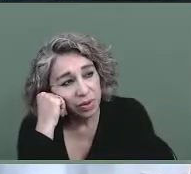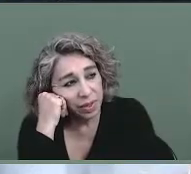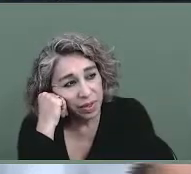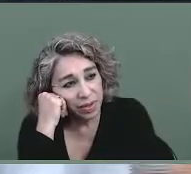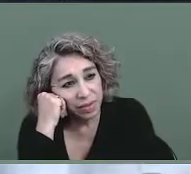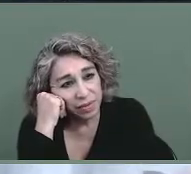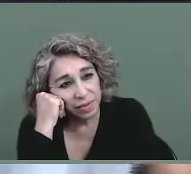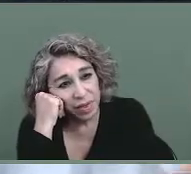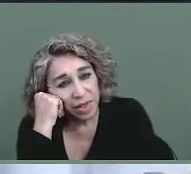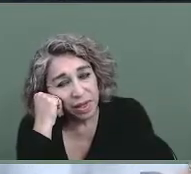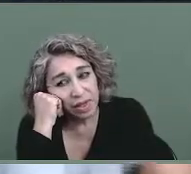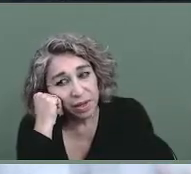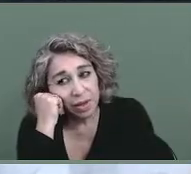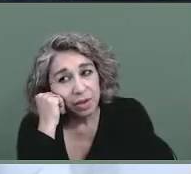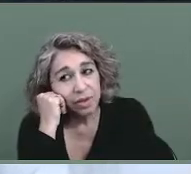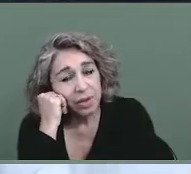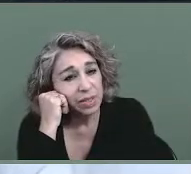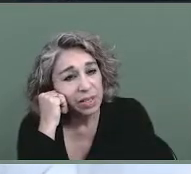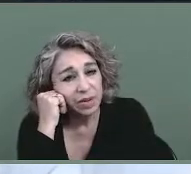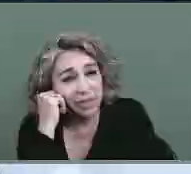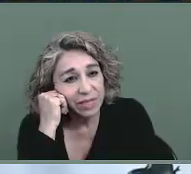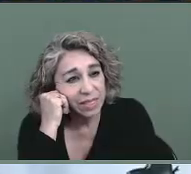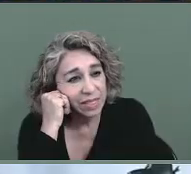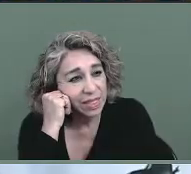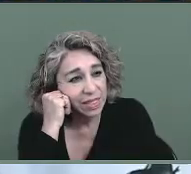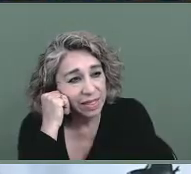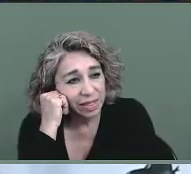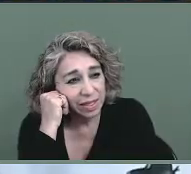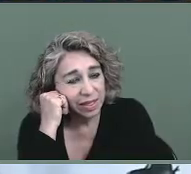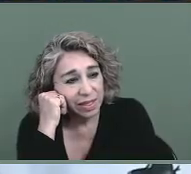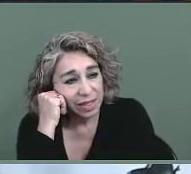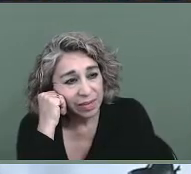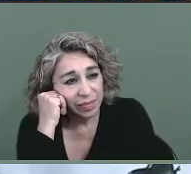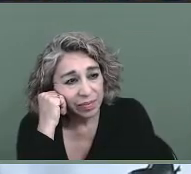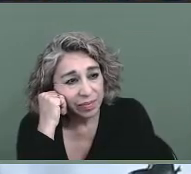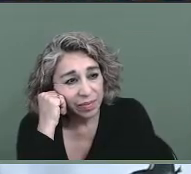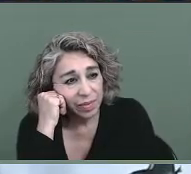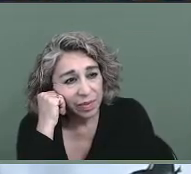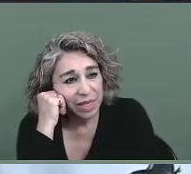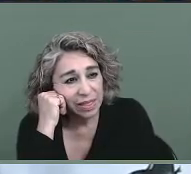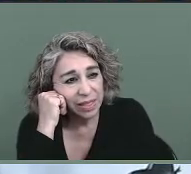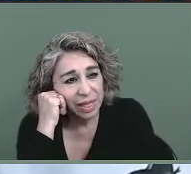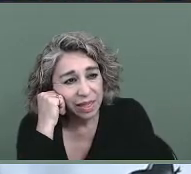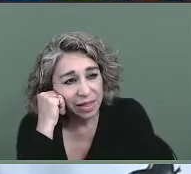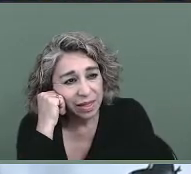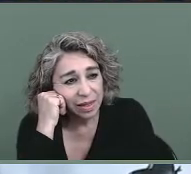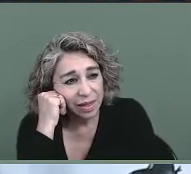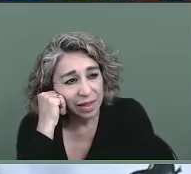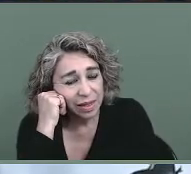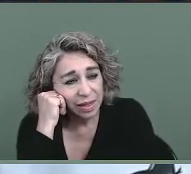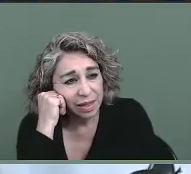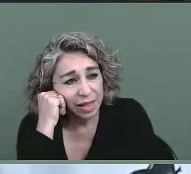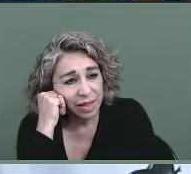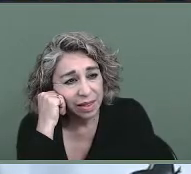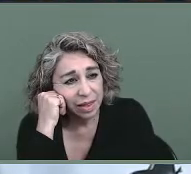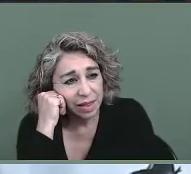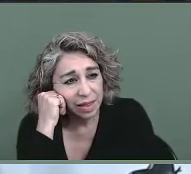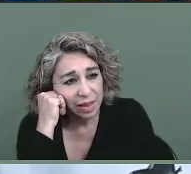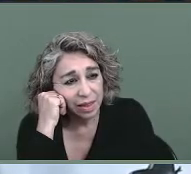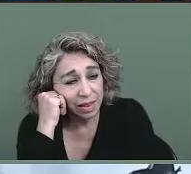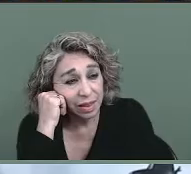through this there was nervousness because they they